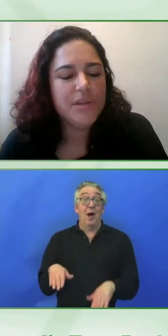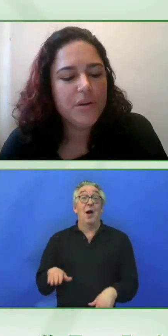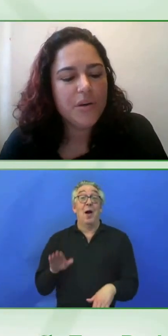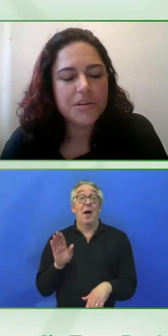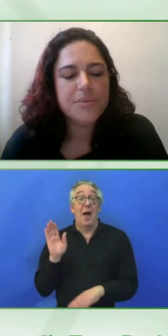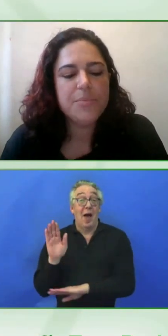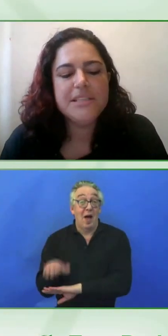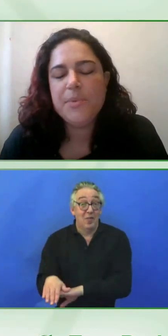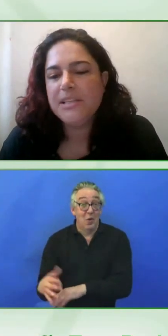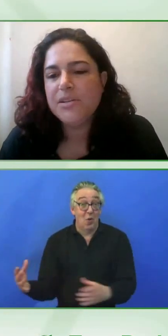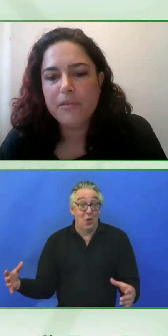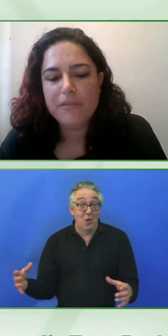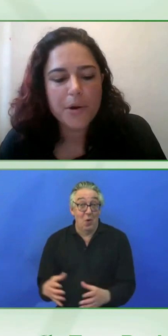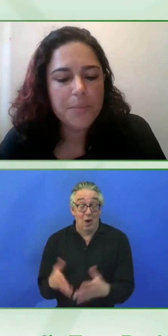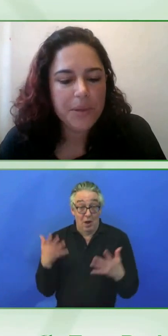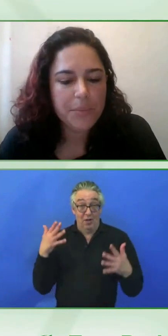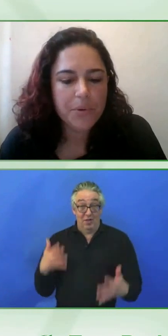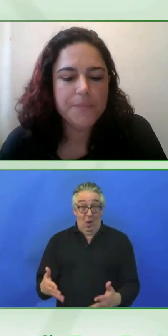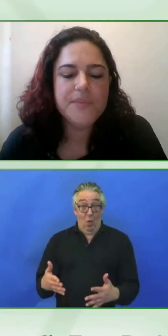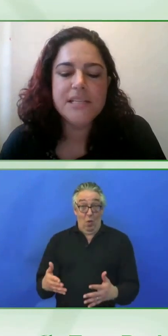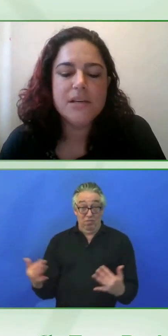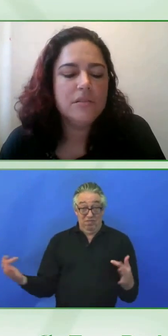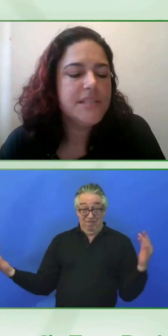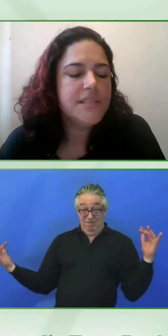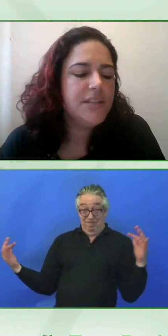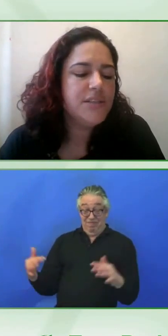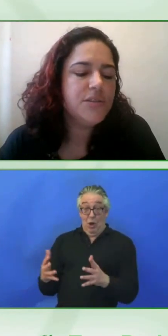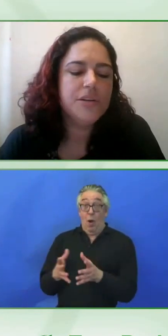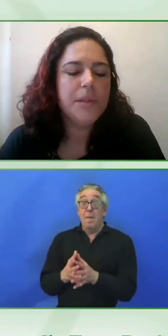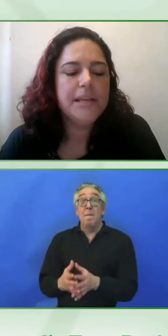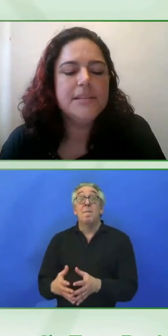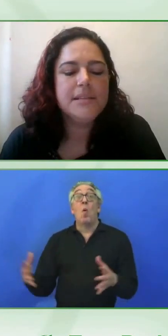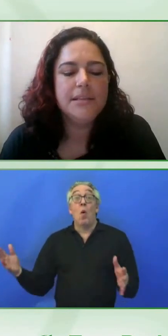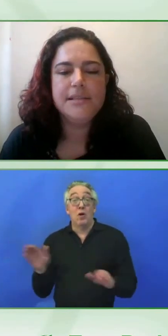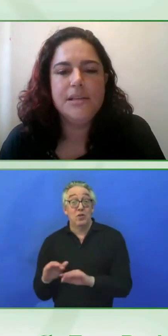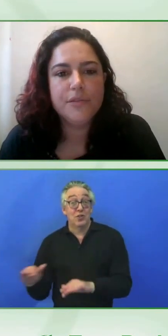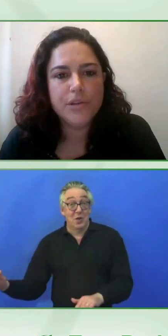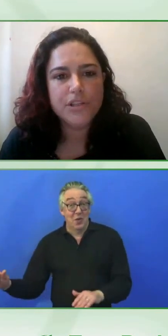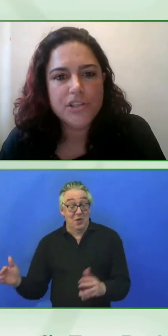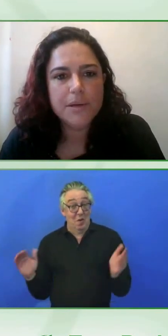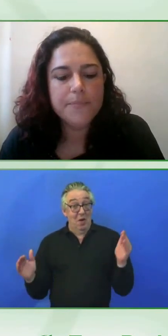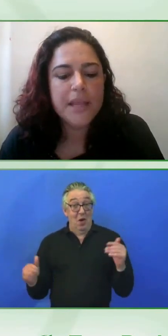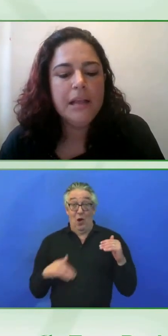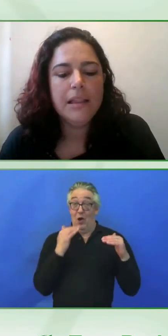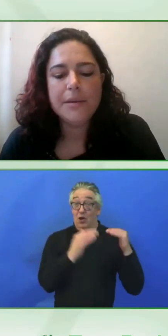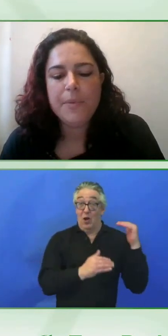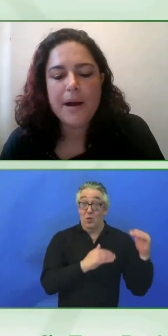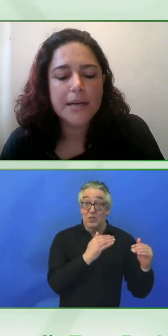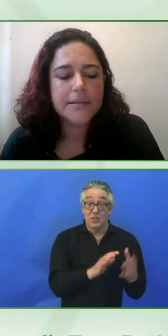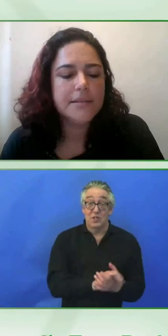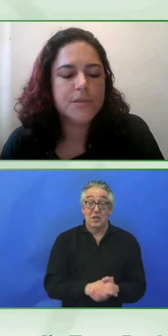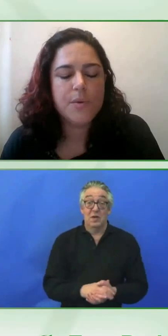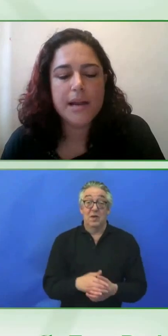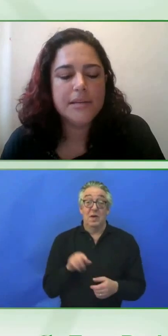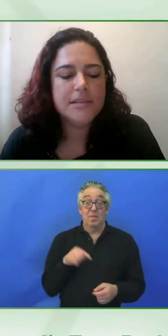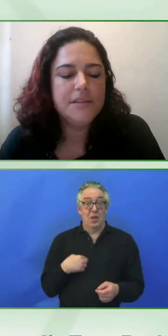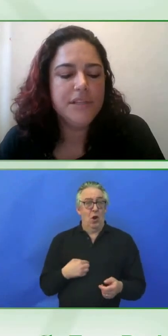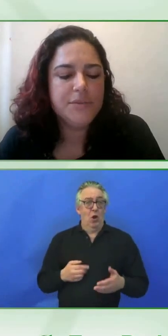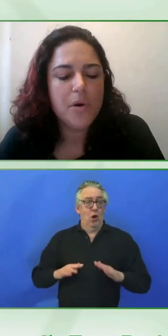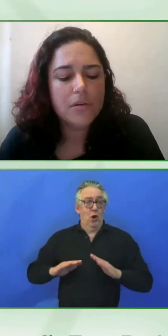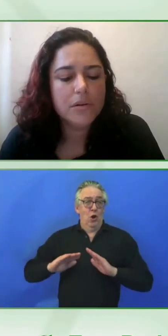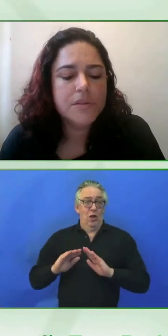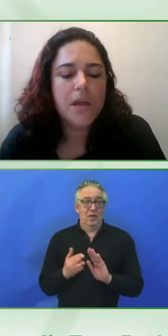to encourage the participation of more people, take the conversation to other places in the city of Curitiba, like parks, squares,